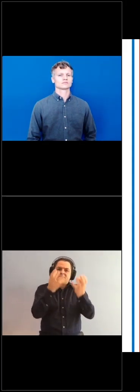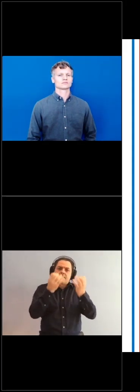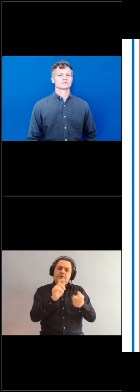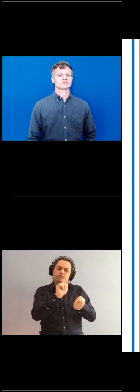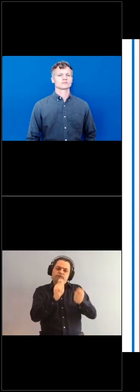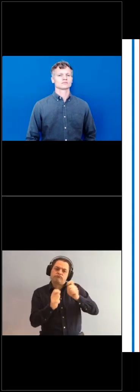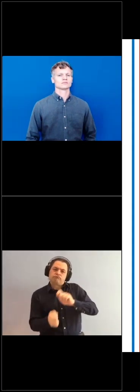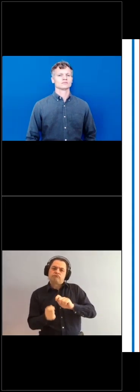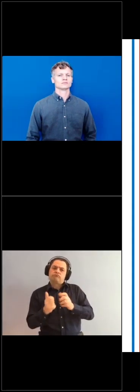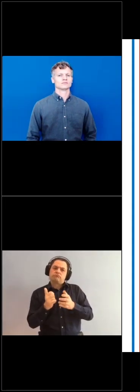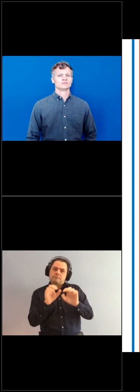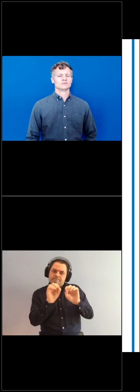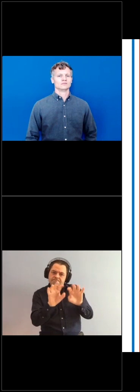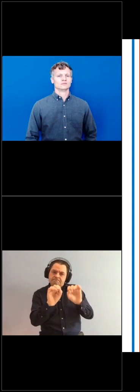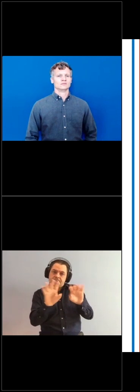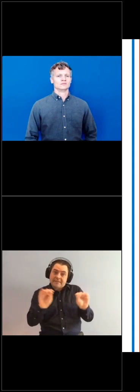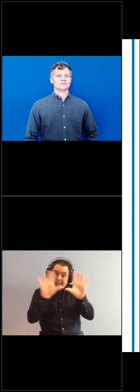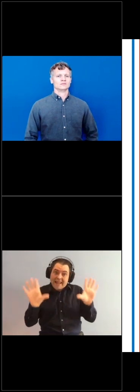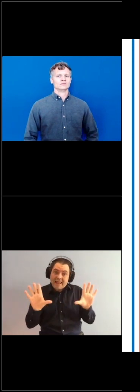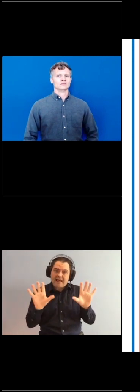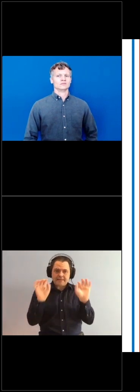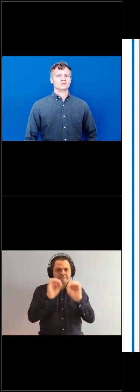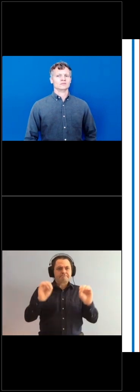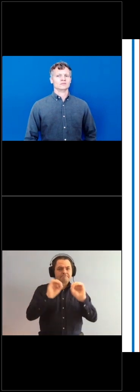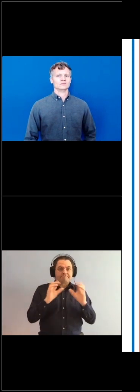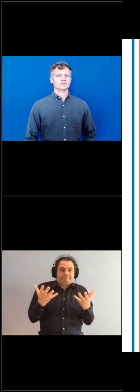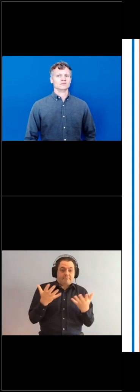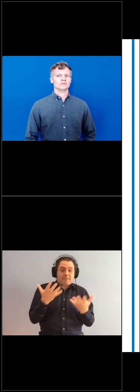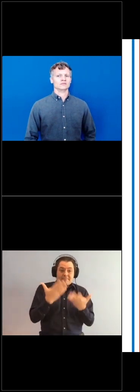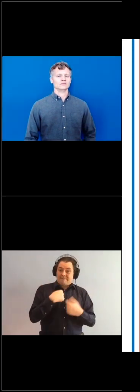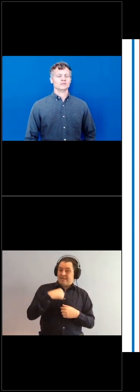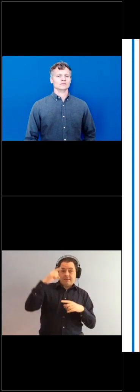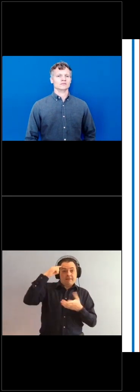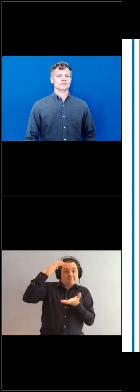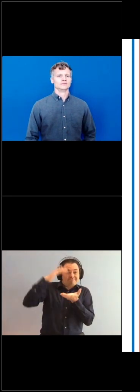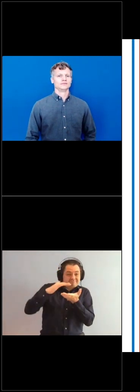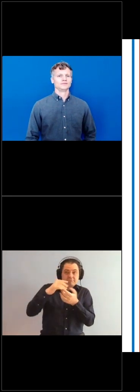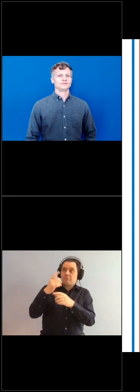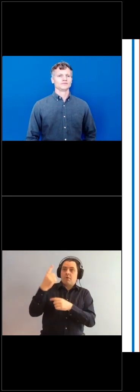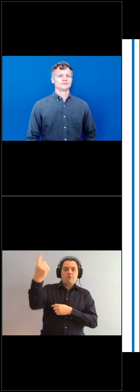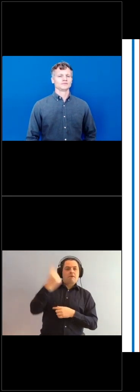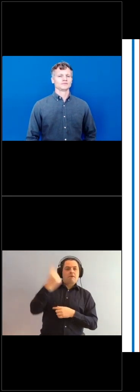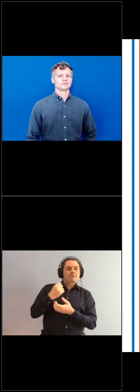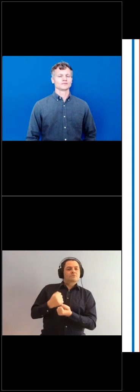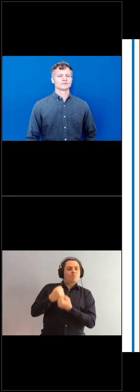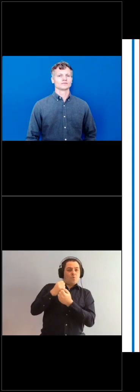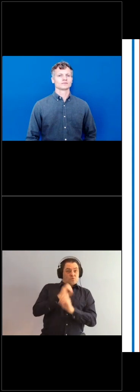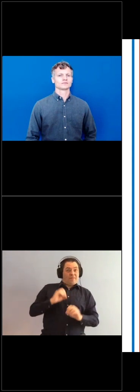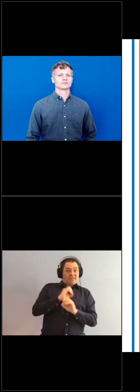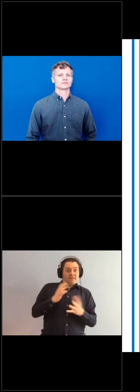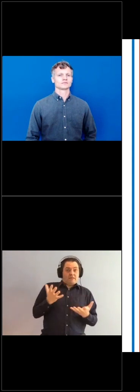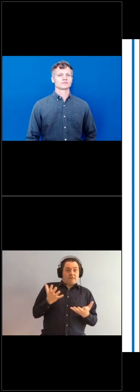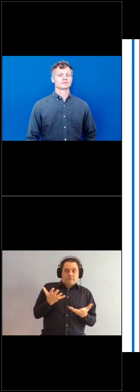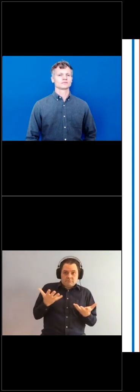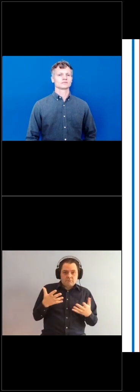information, or be at higher risk in case of separation of a support person, while persons with sensory impairments, such